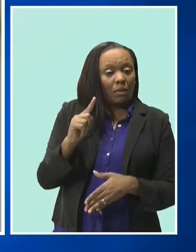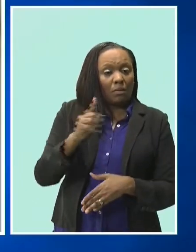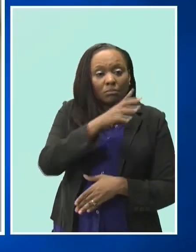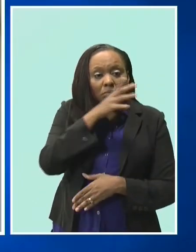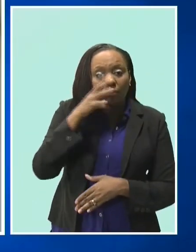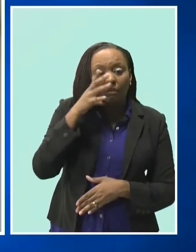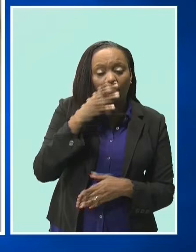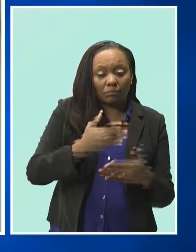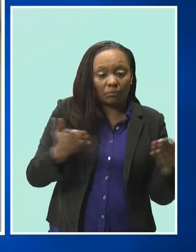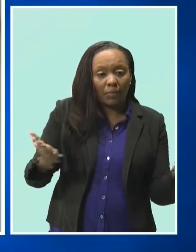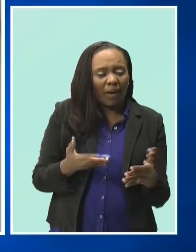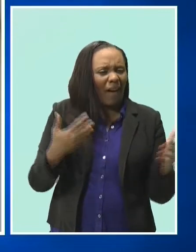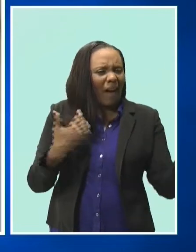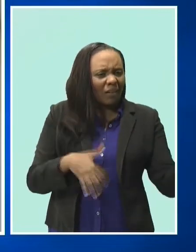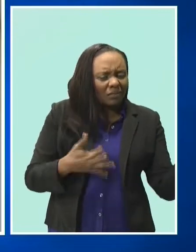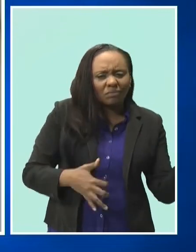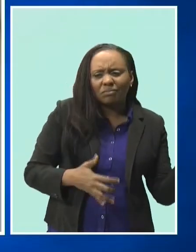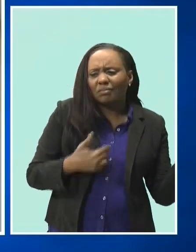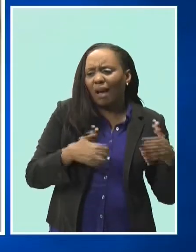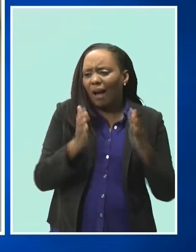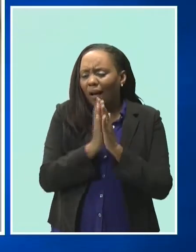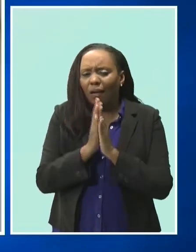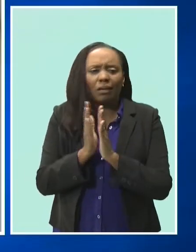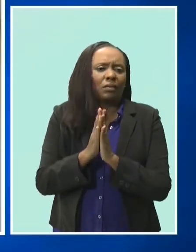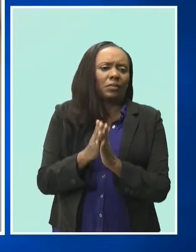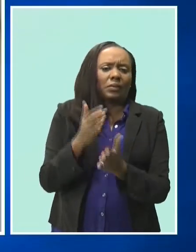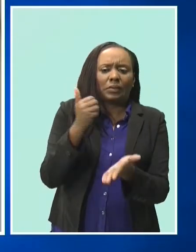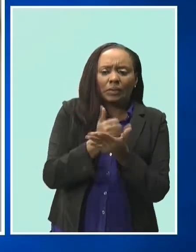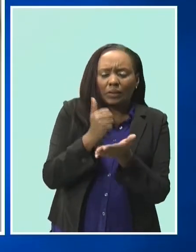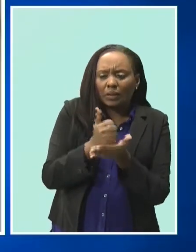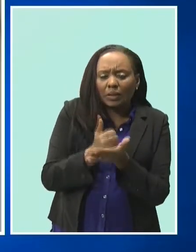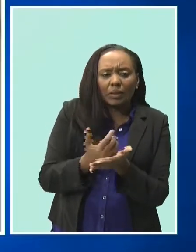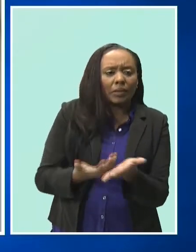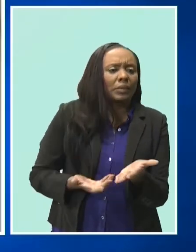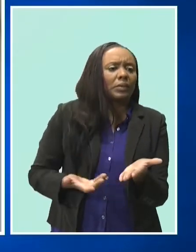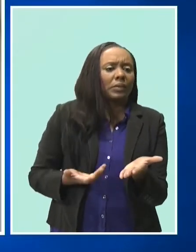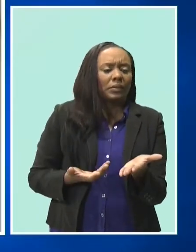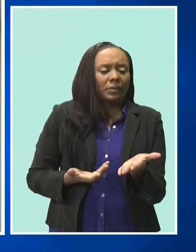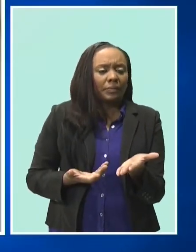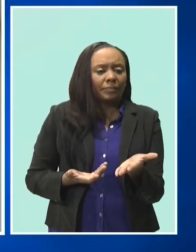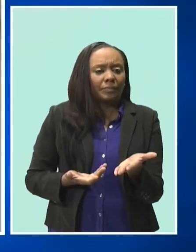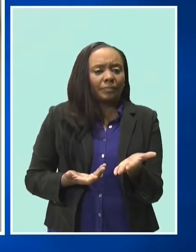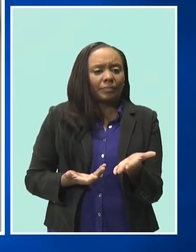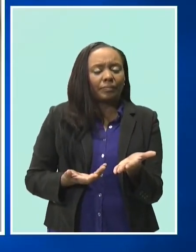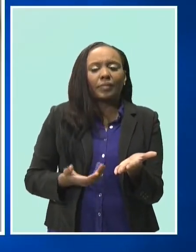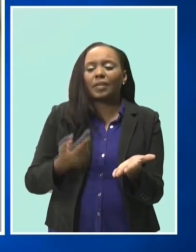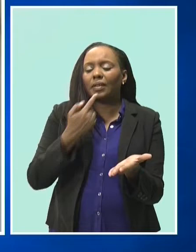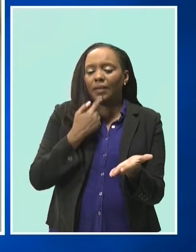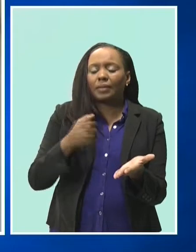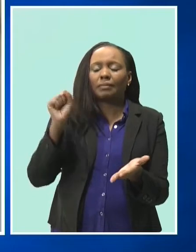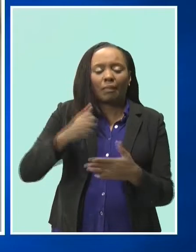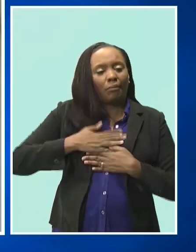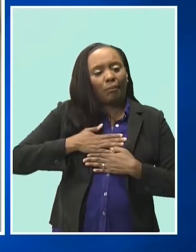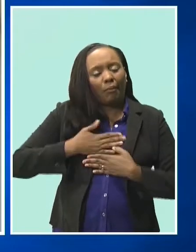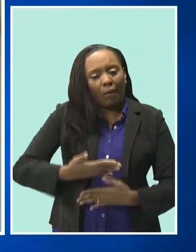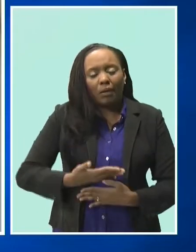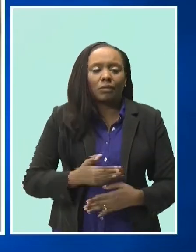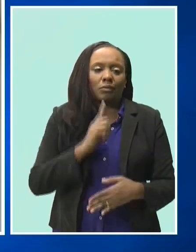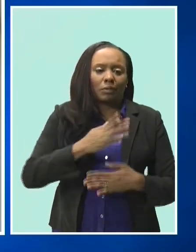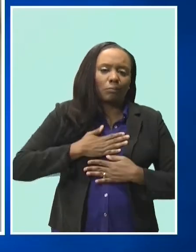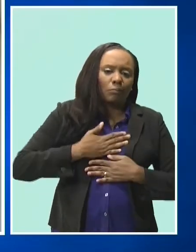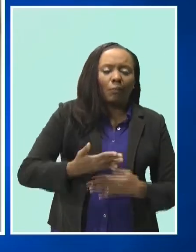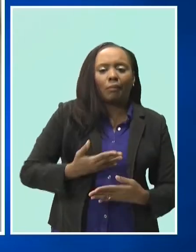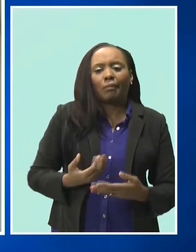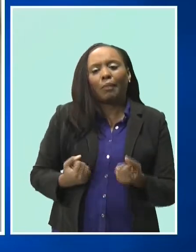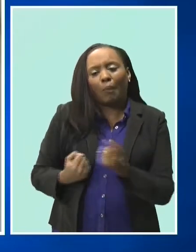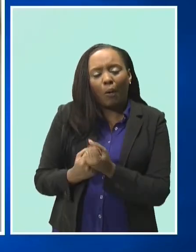and I just request some help from our friends. And they confirmed they're willing to give a